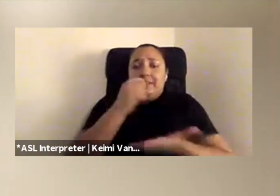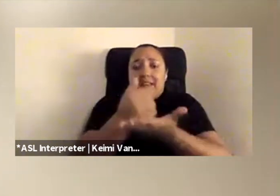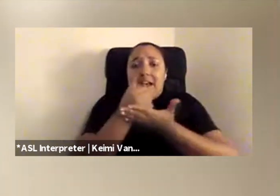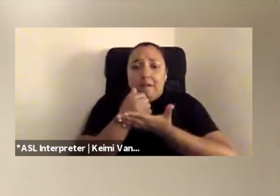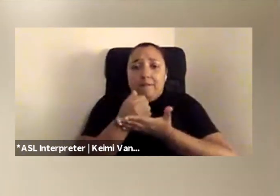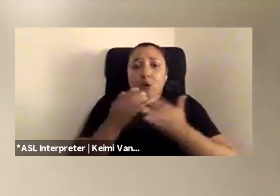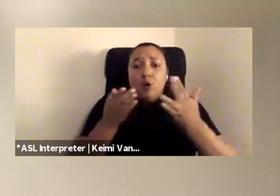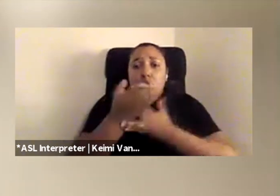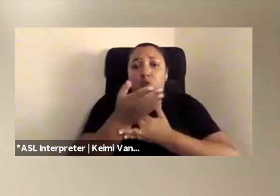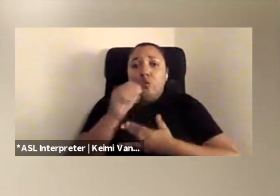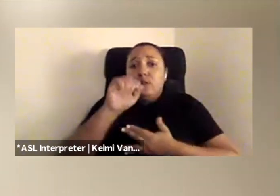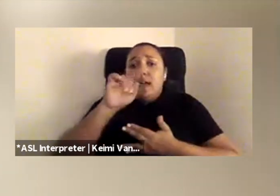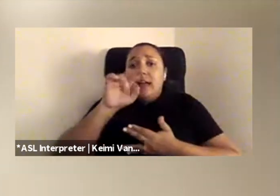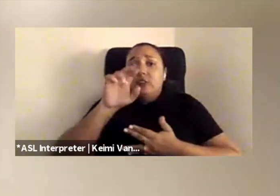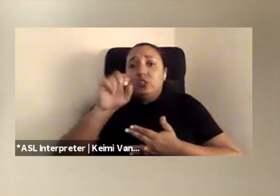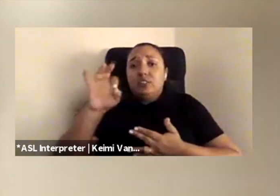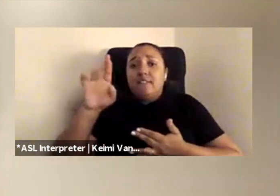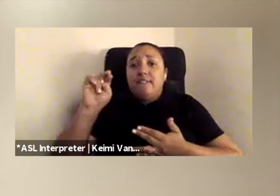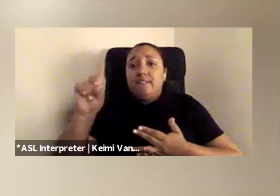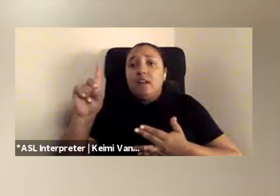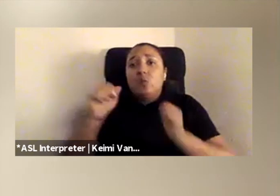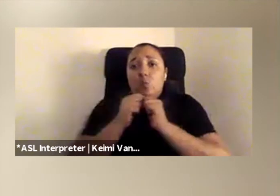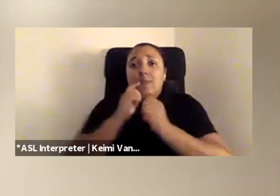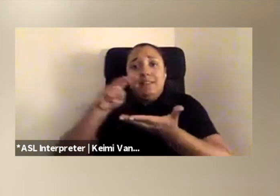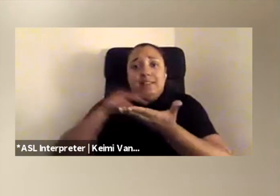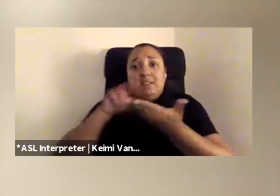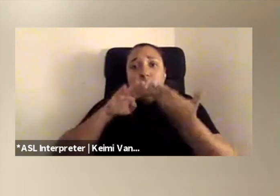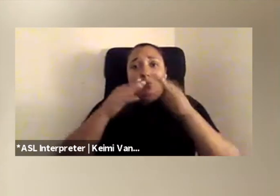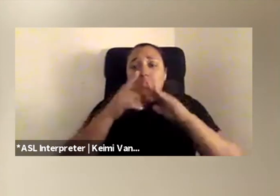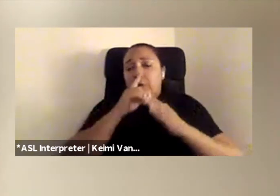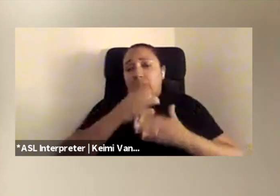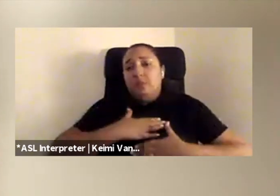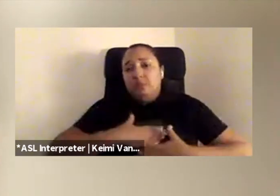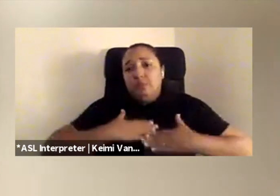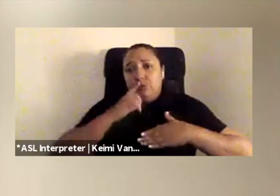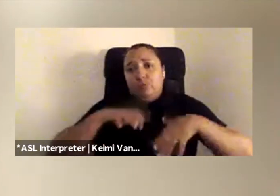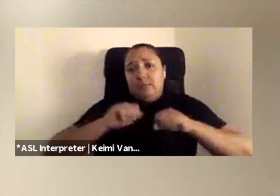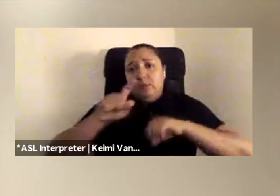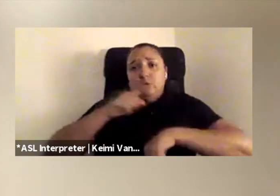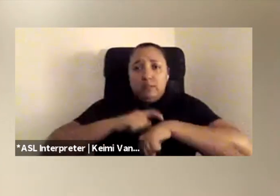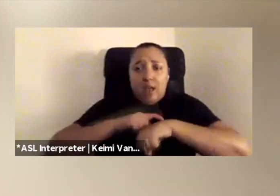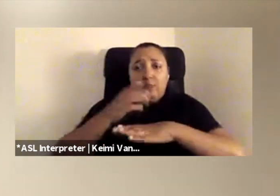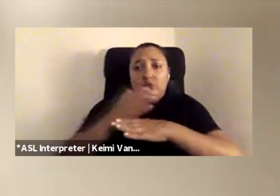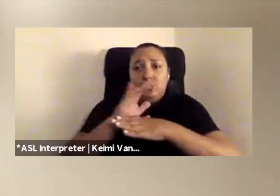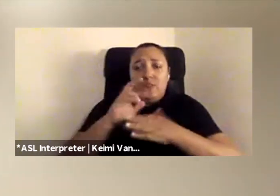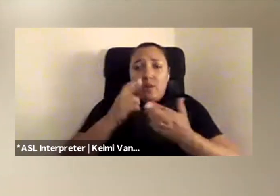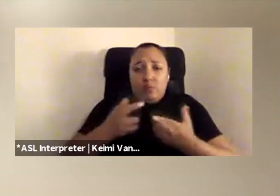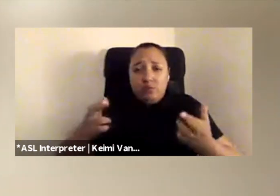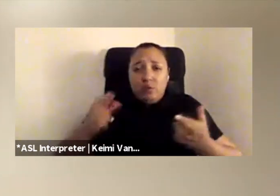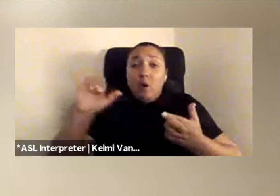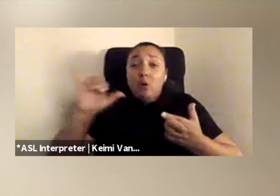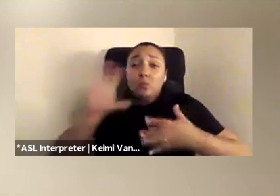Fund for our greater dance community. Really appreciate you spending time and taking time to share these resources. I want to add a few